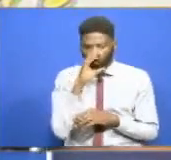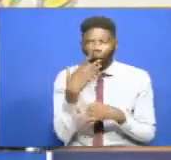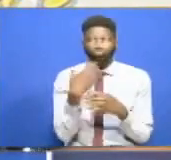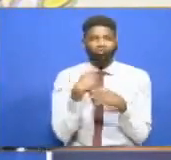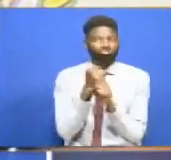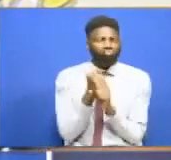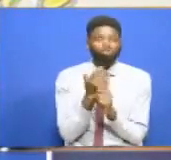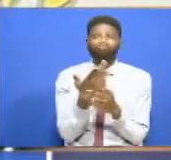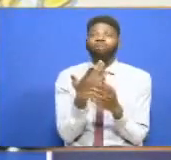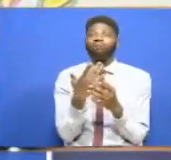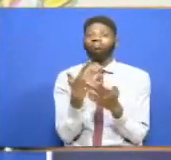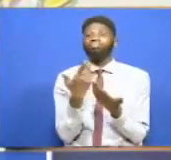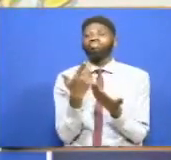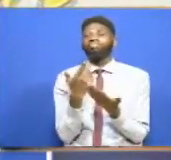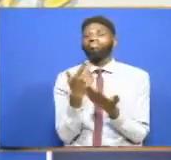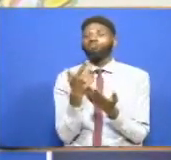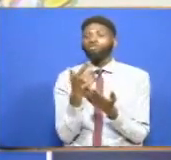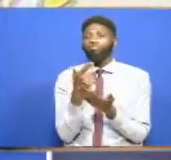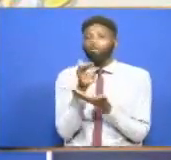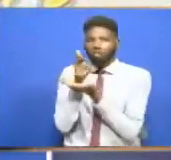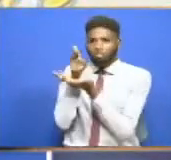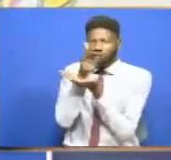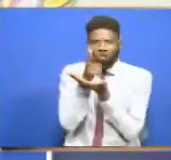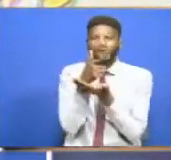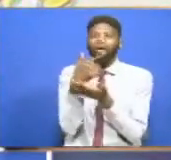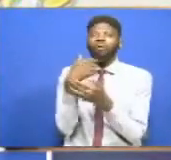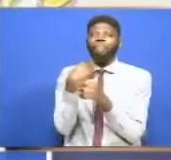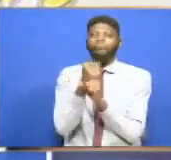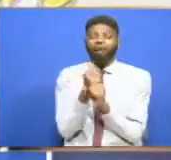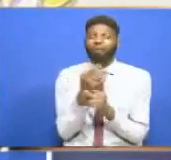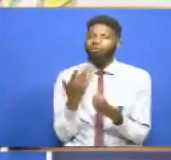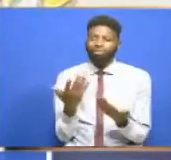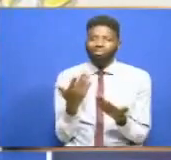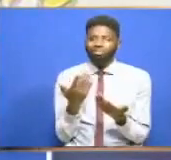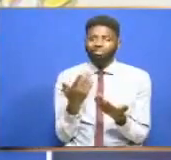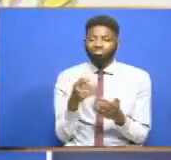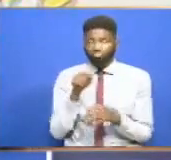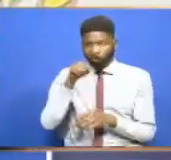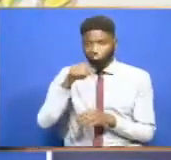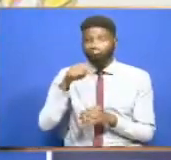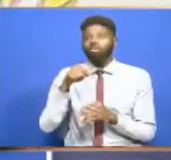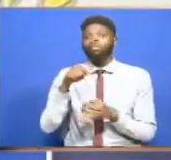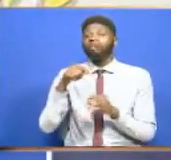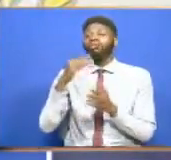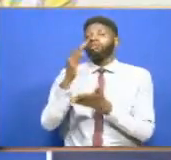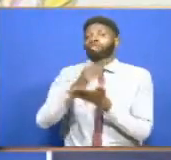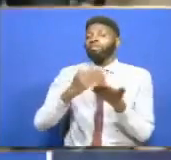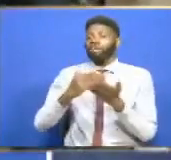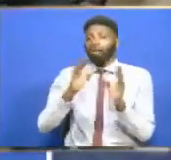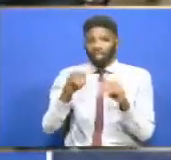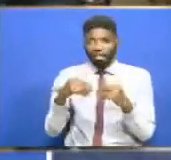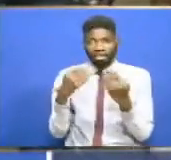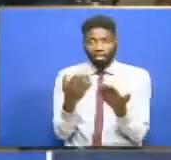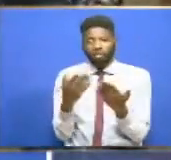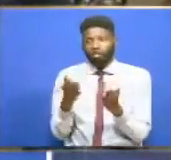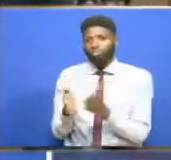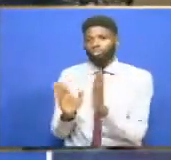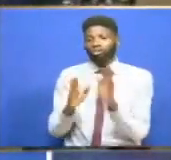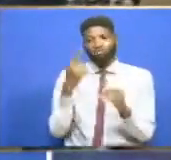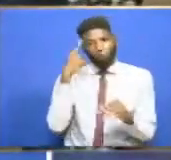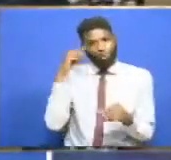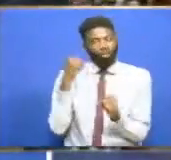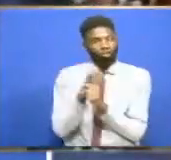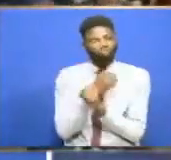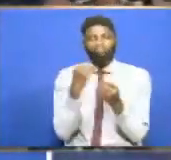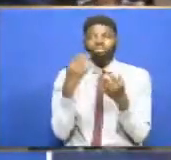in general. This industry provides room to create so many jobs. The Shining Stars